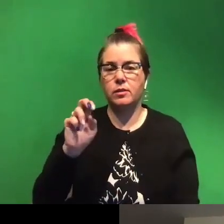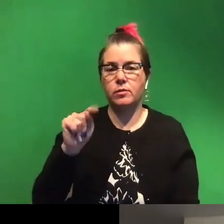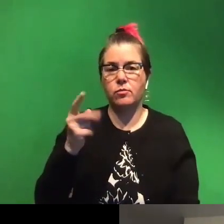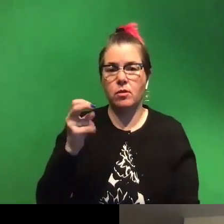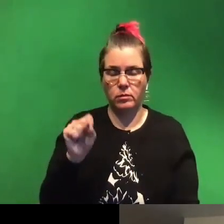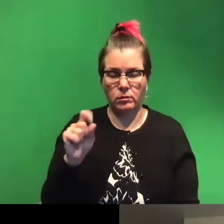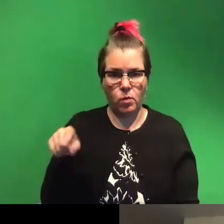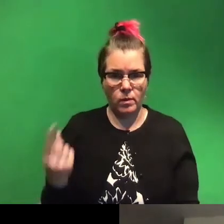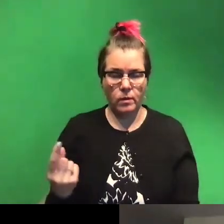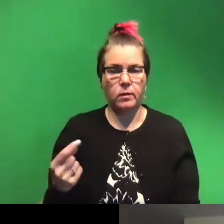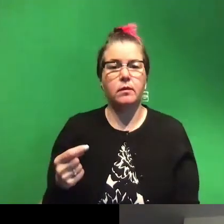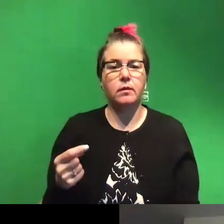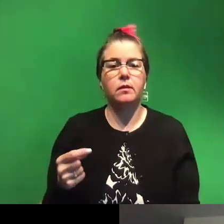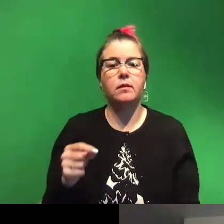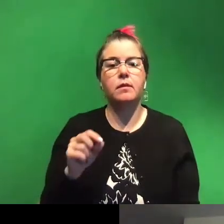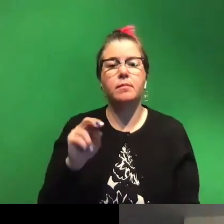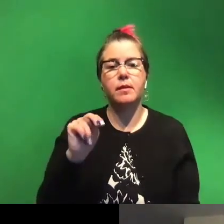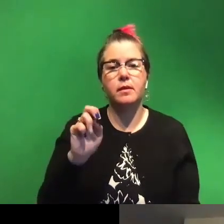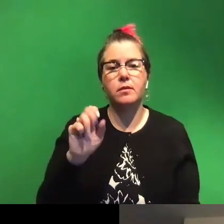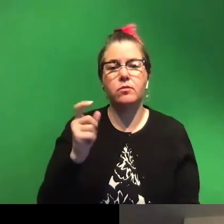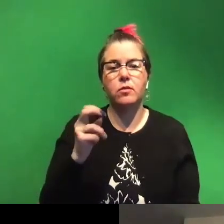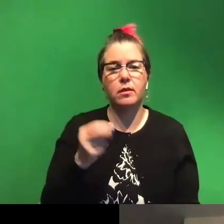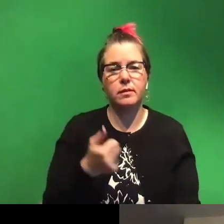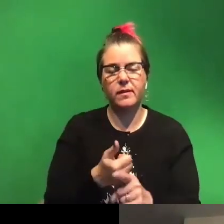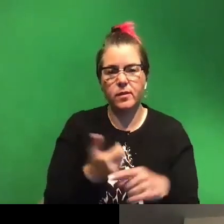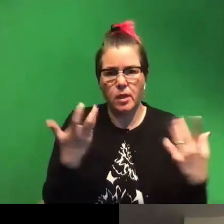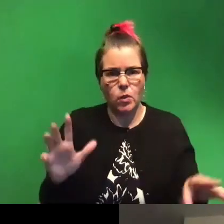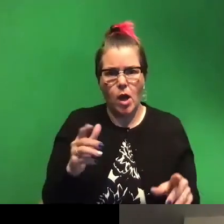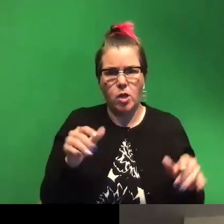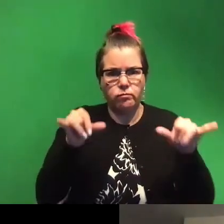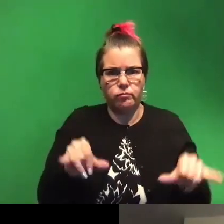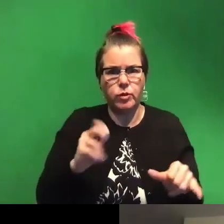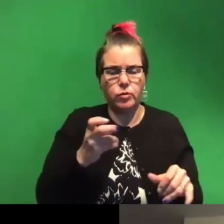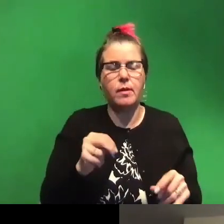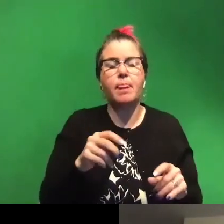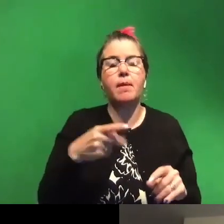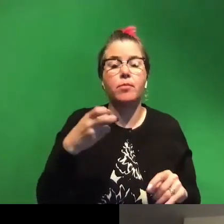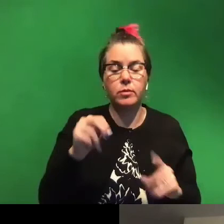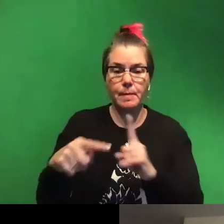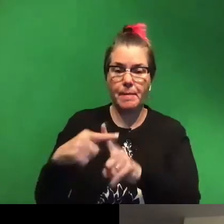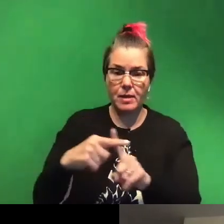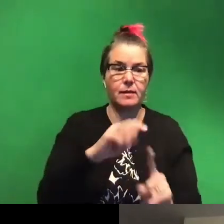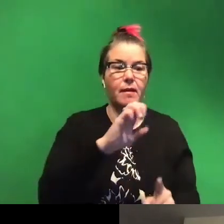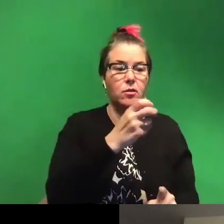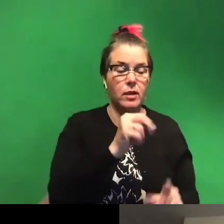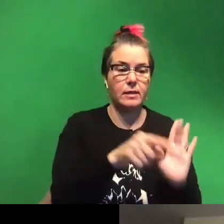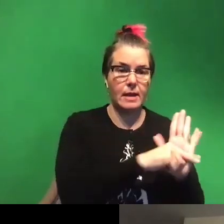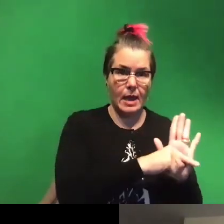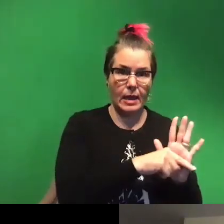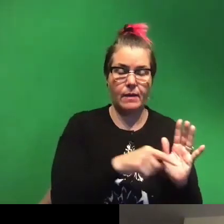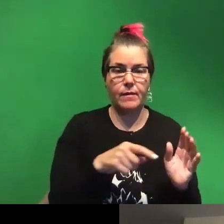a neutron doesn't want to be a neutron. The proton is positive, the electron is negative,